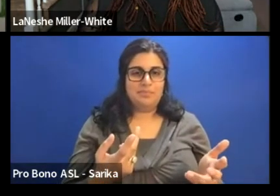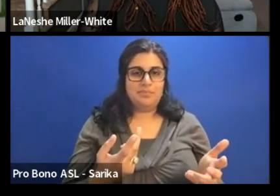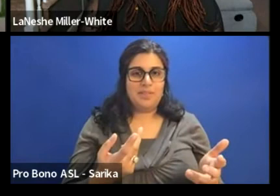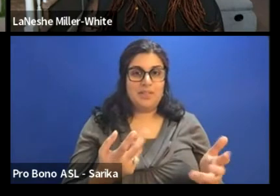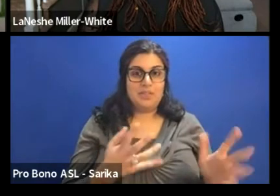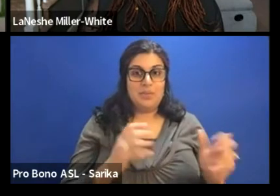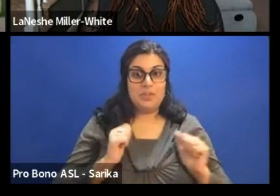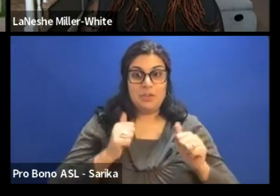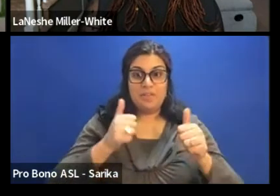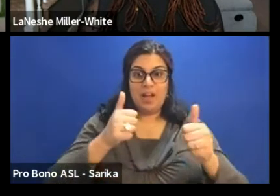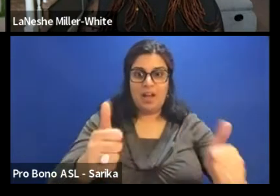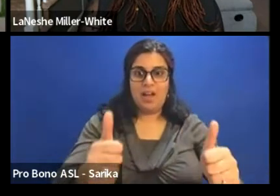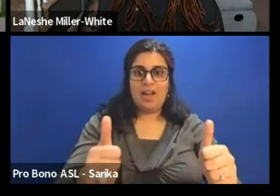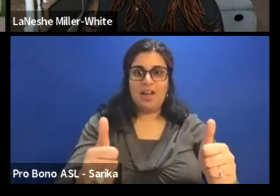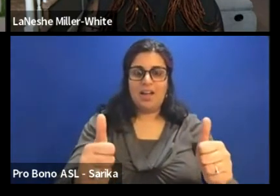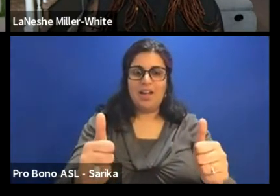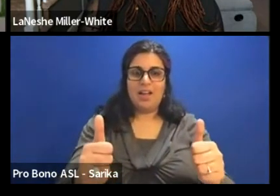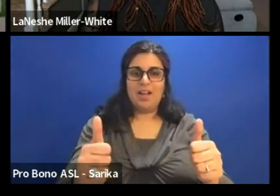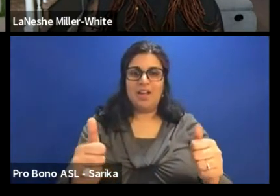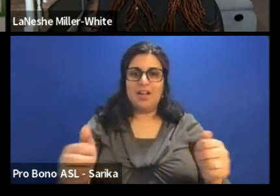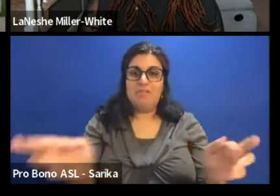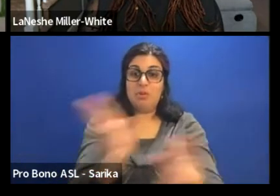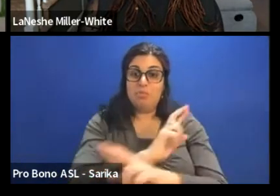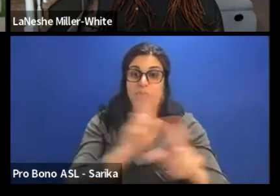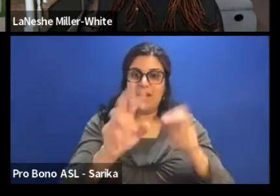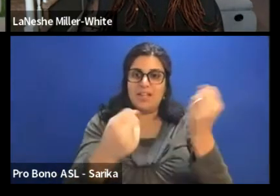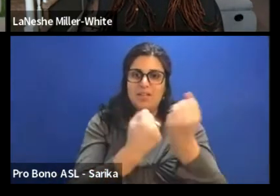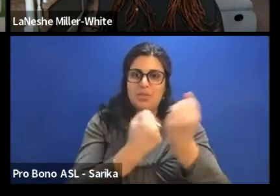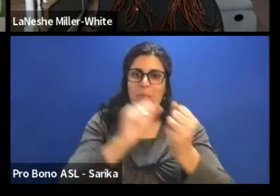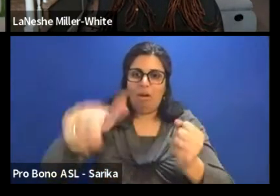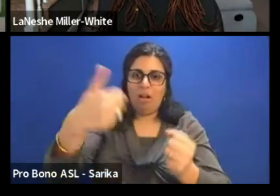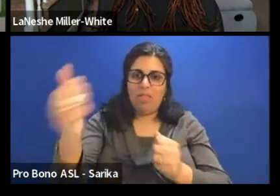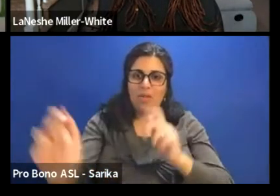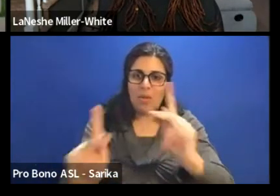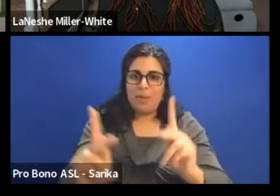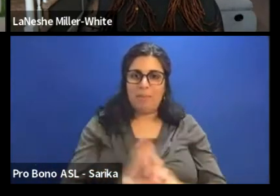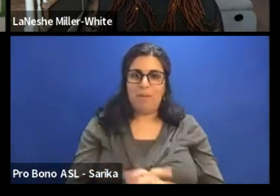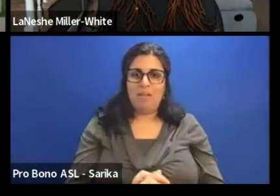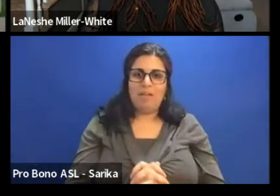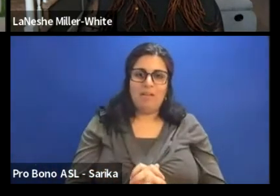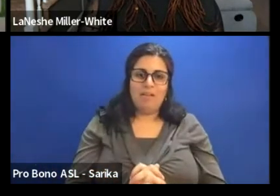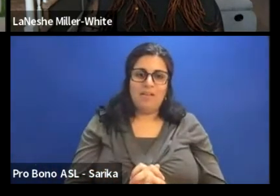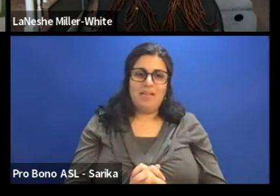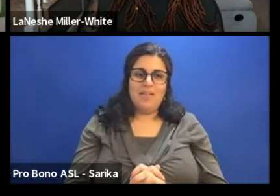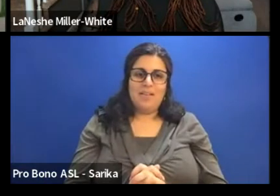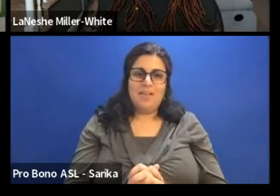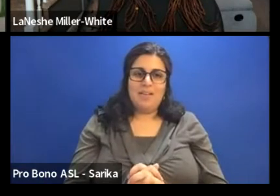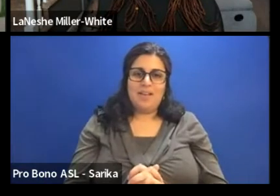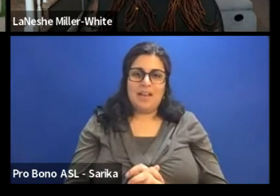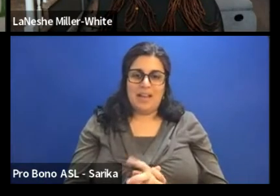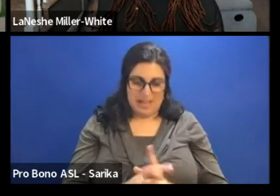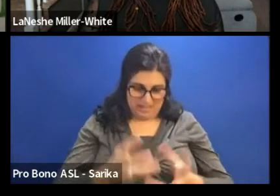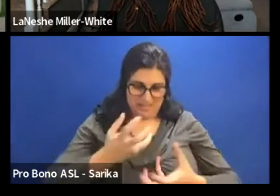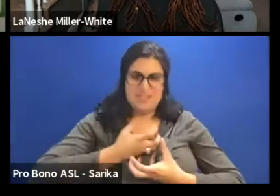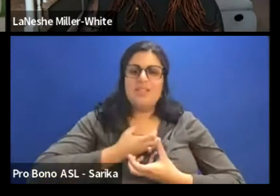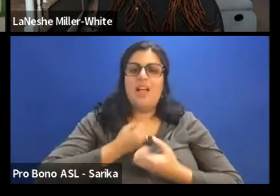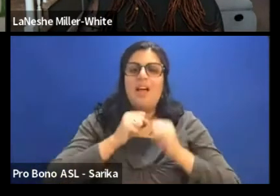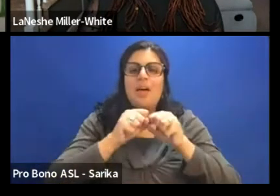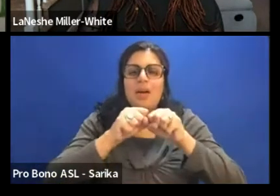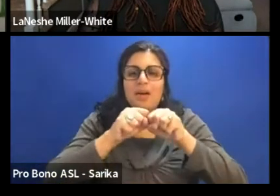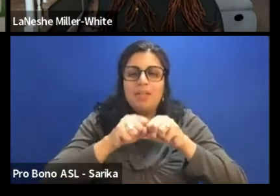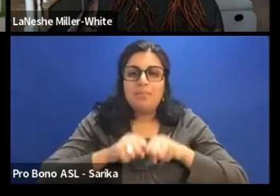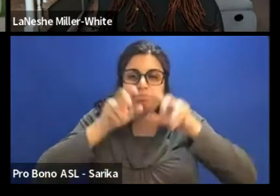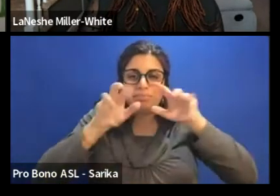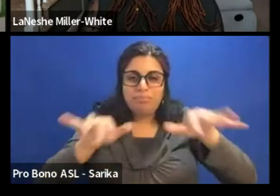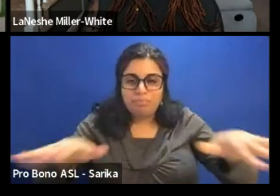with buckets of water for the people to, you know, pour into your community, and to allow